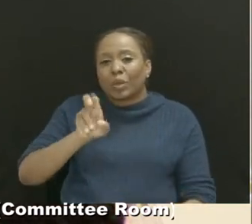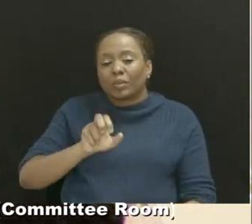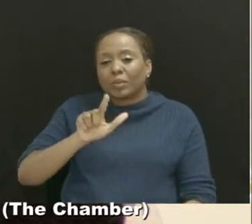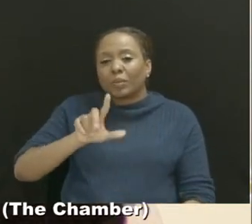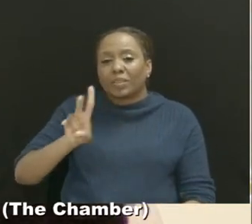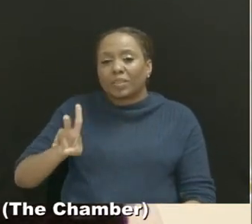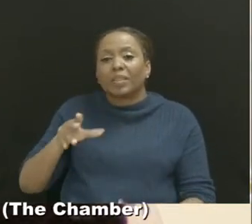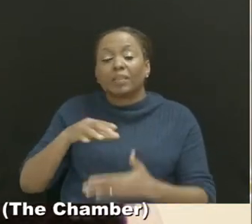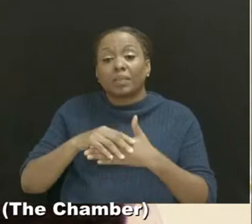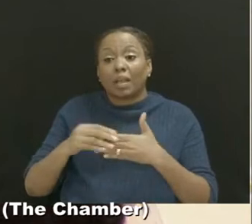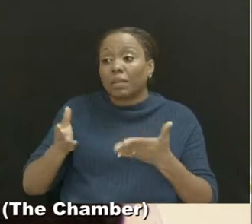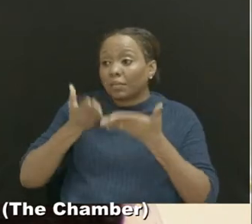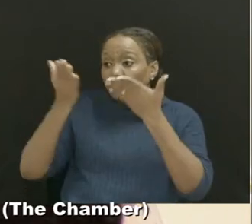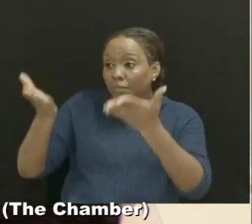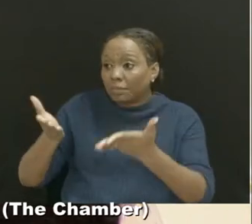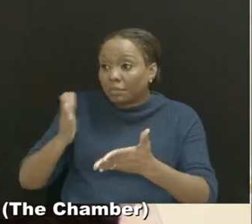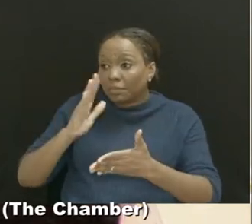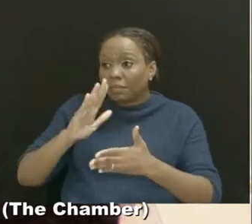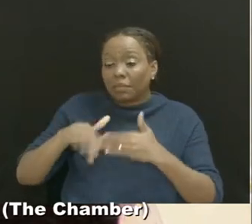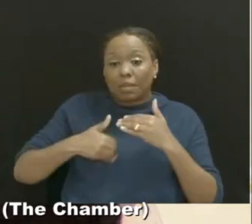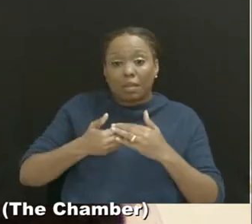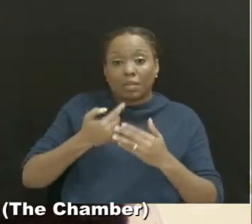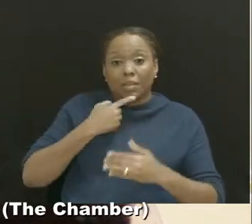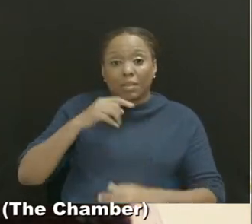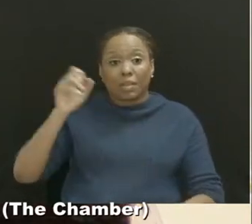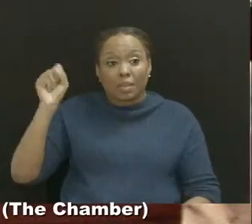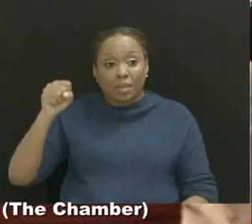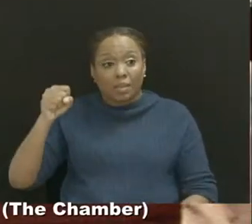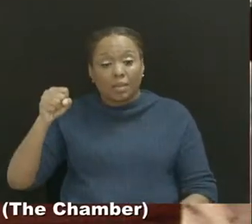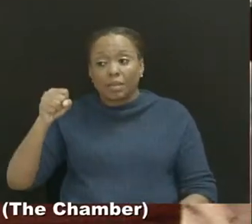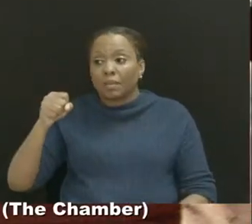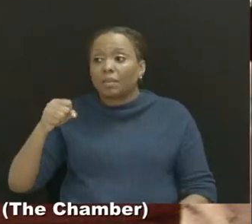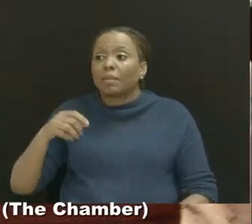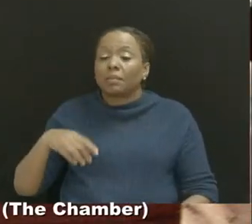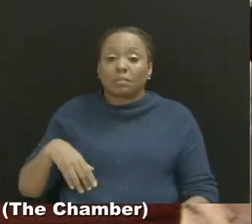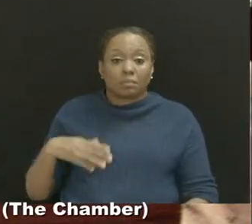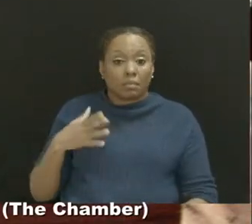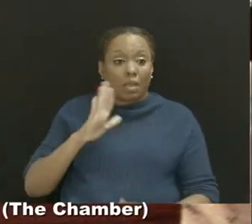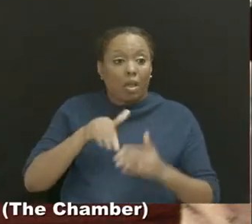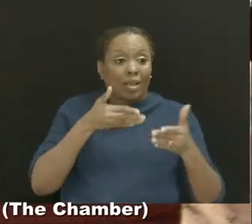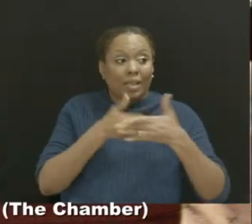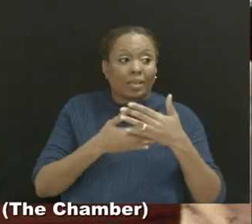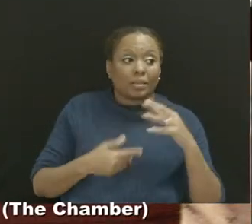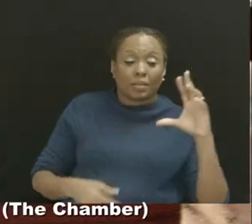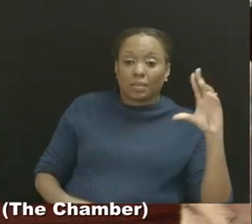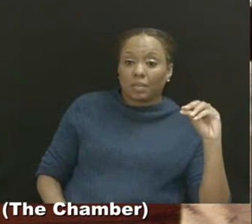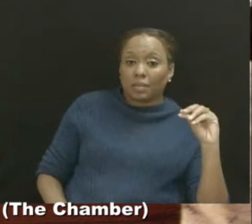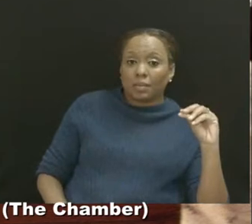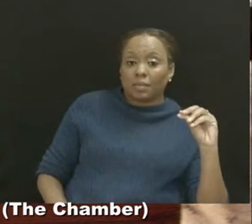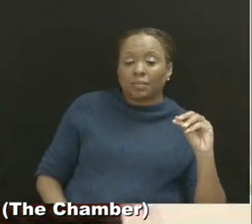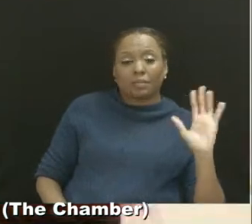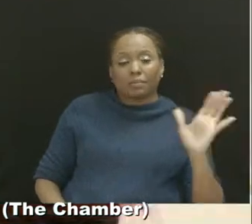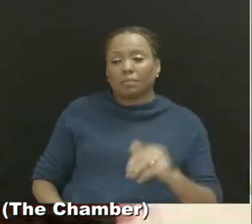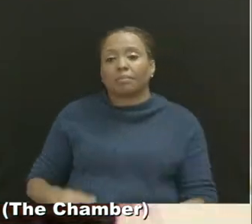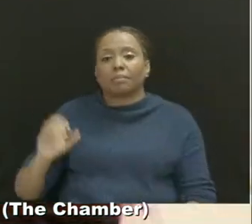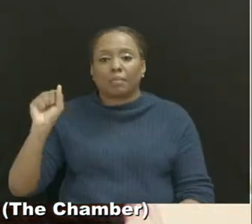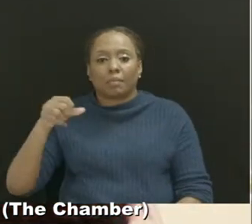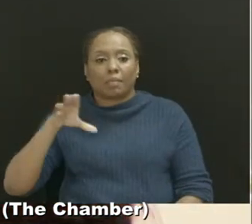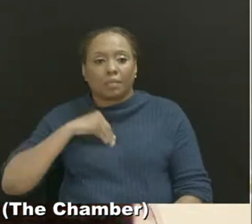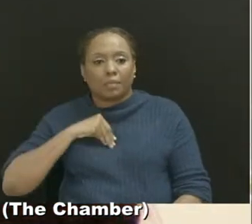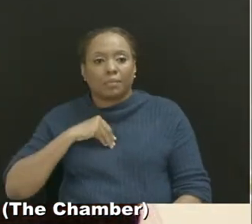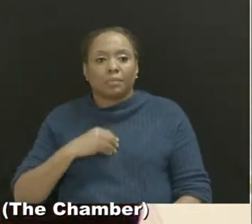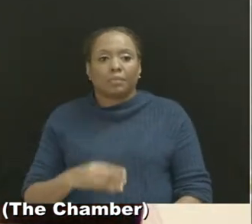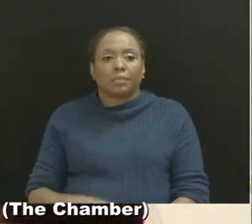$39,690,227 stand part. All honourable members in favour, please say aye. Aye. All those against, please say nay. Methinks the ayes have